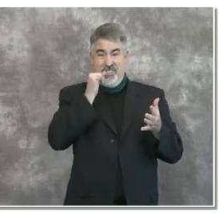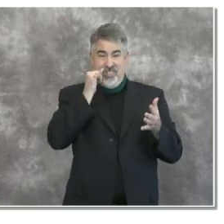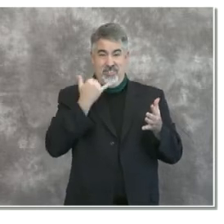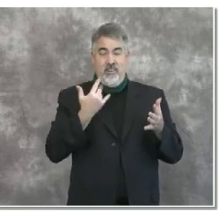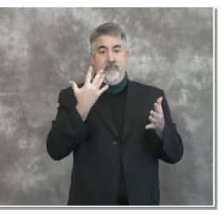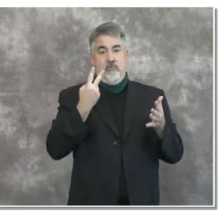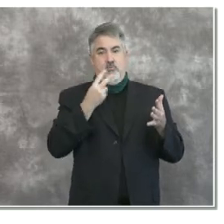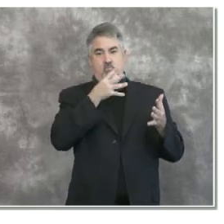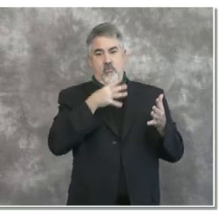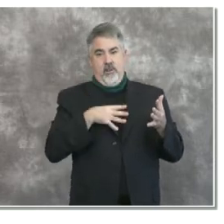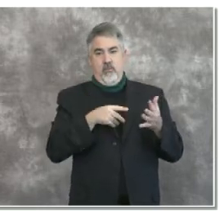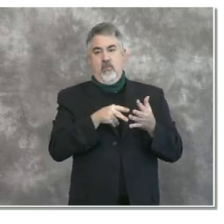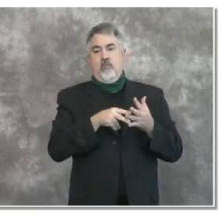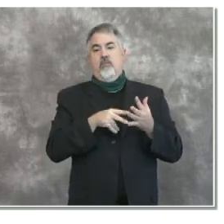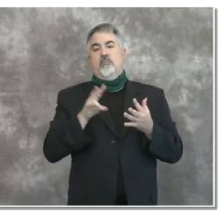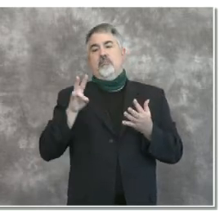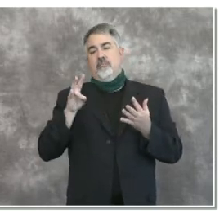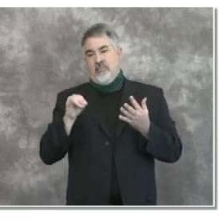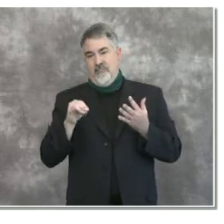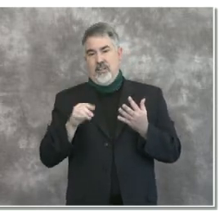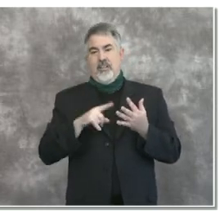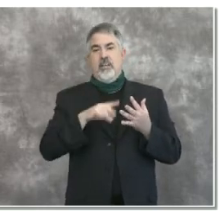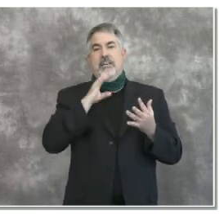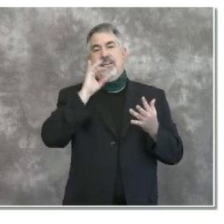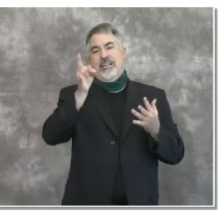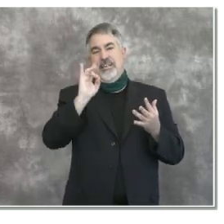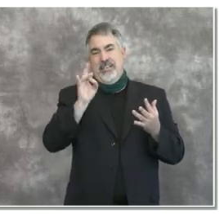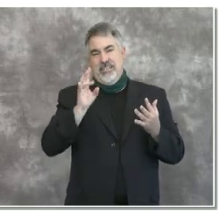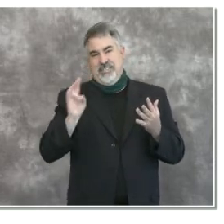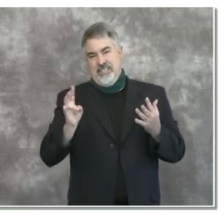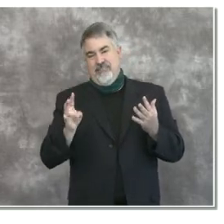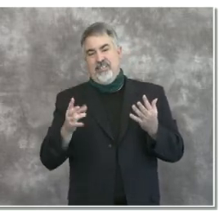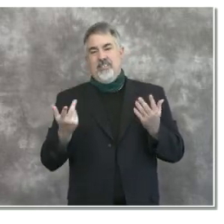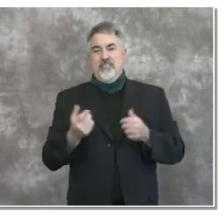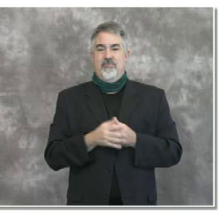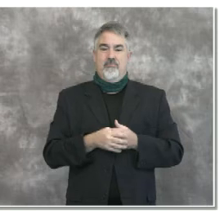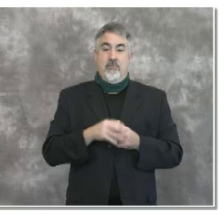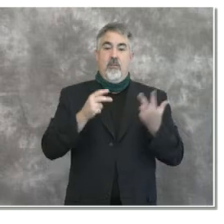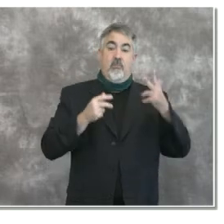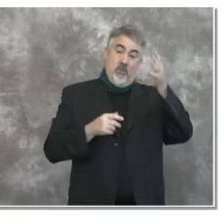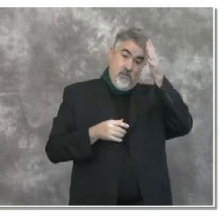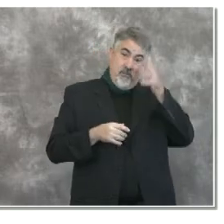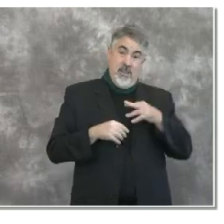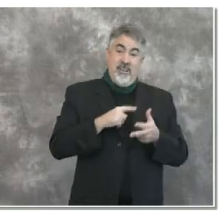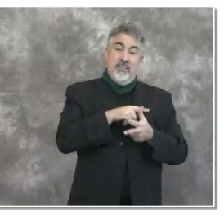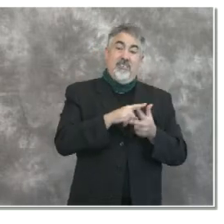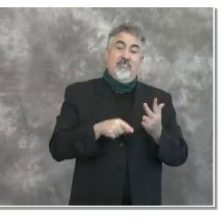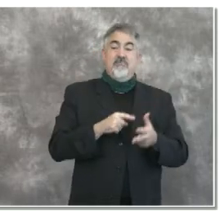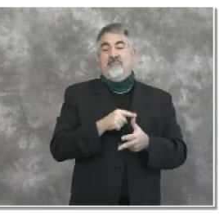and one in their mid-80s. There are also 3 males, one in their early to